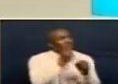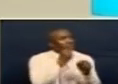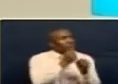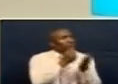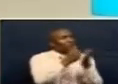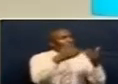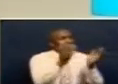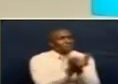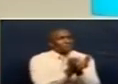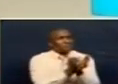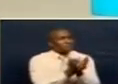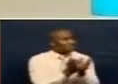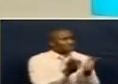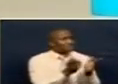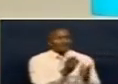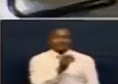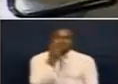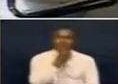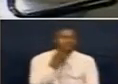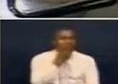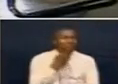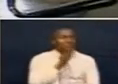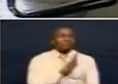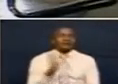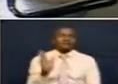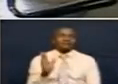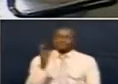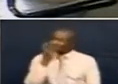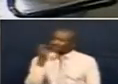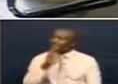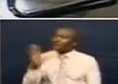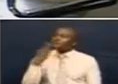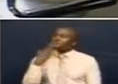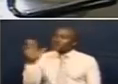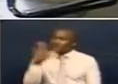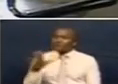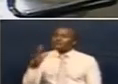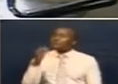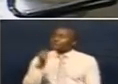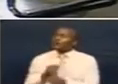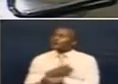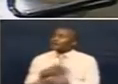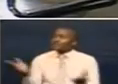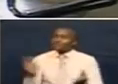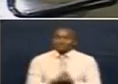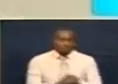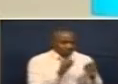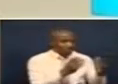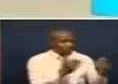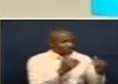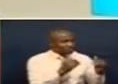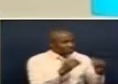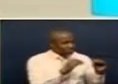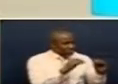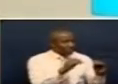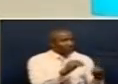more lip service? Lip service to the media community and non-substantial completely. Okay, we need to move forward. And Savula, let me